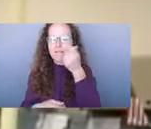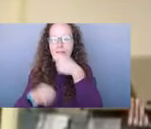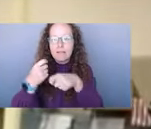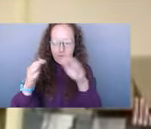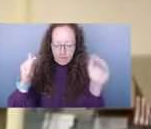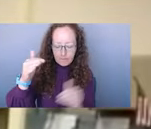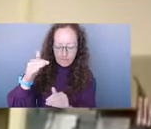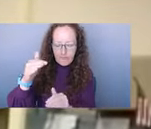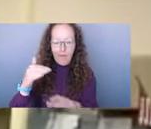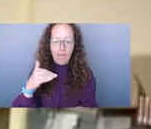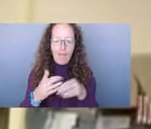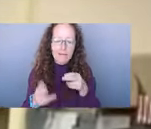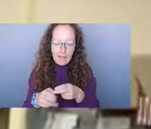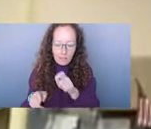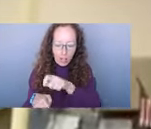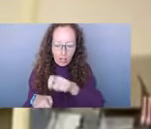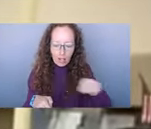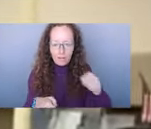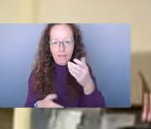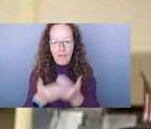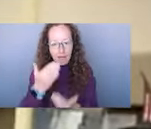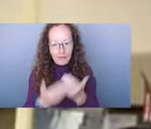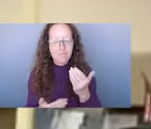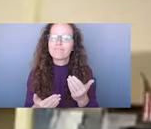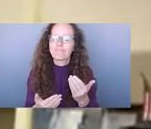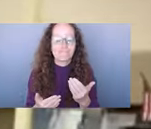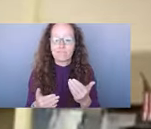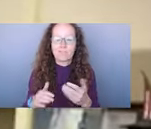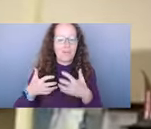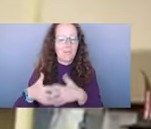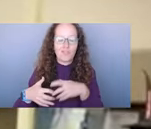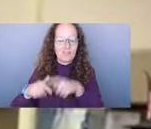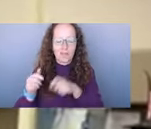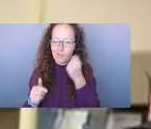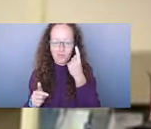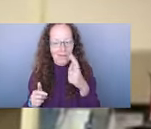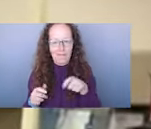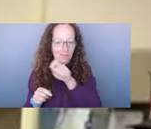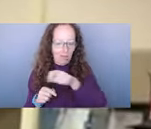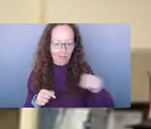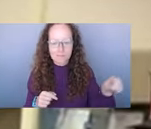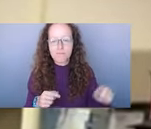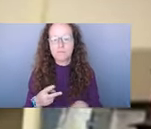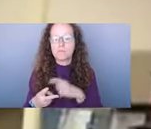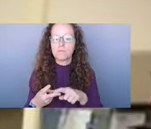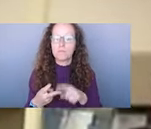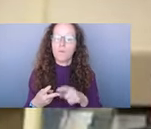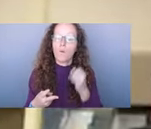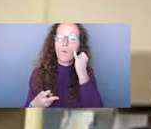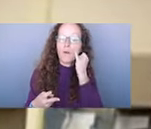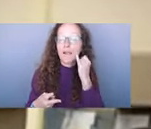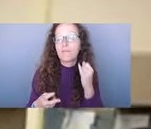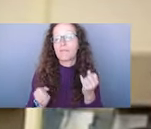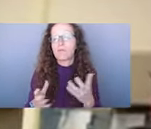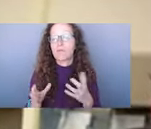bipartisan electronic adjudication board. Another reason may be because they filled in more ovals than what they're allowed. And then we want to send those